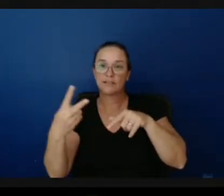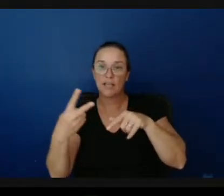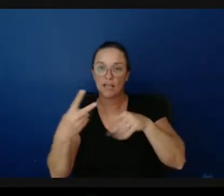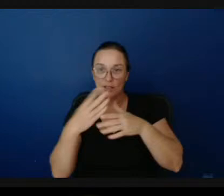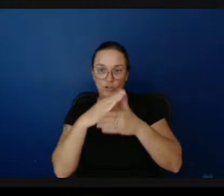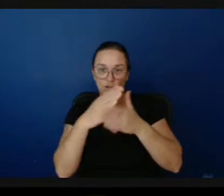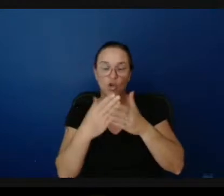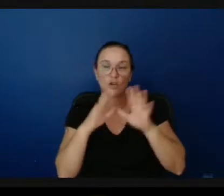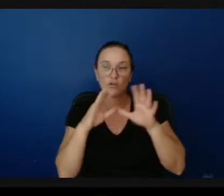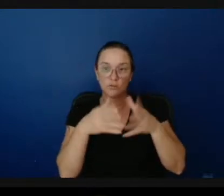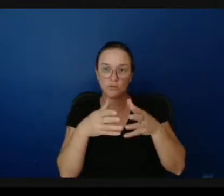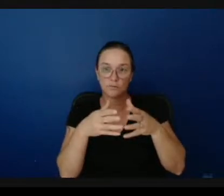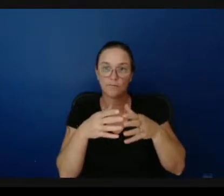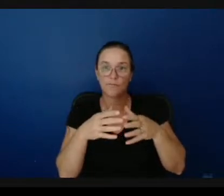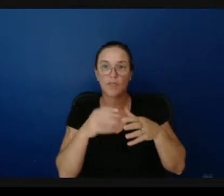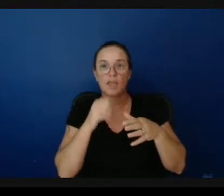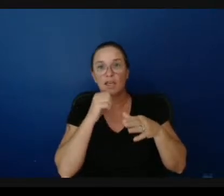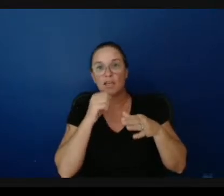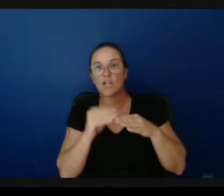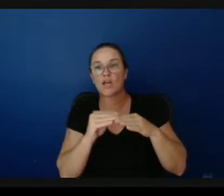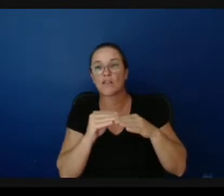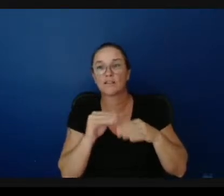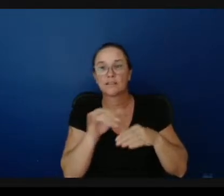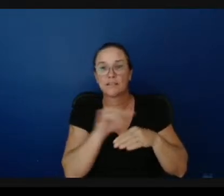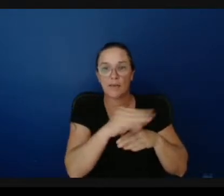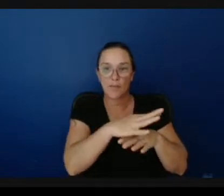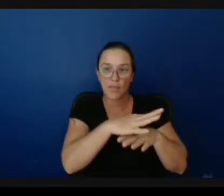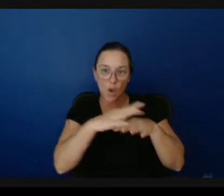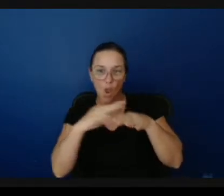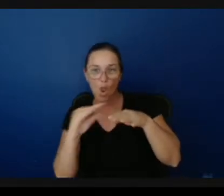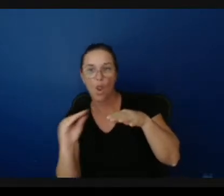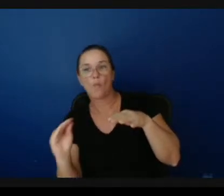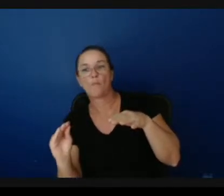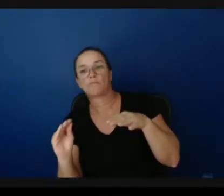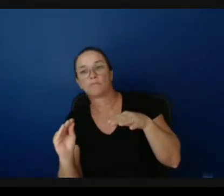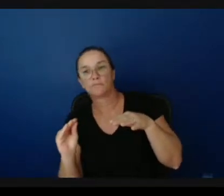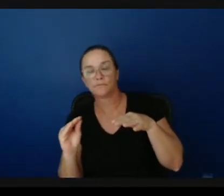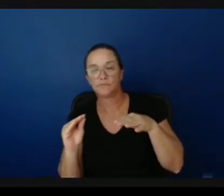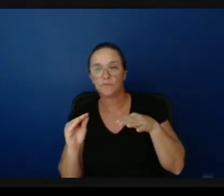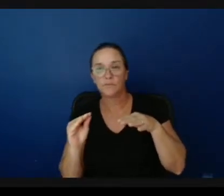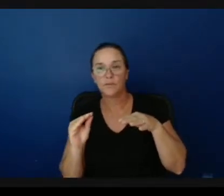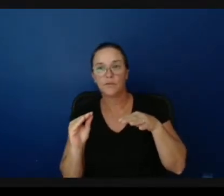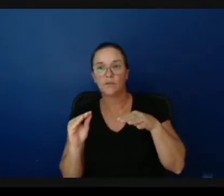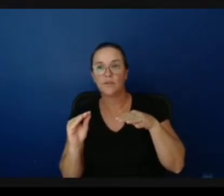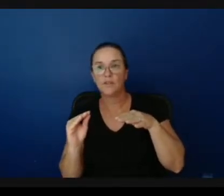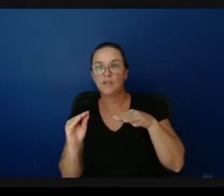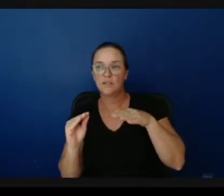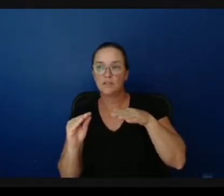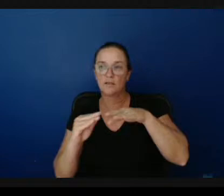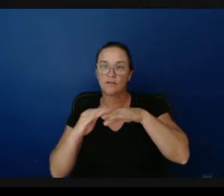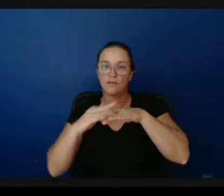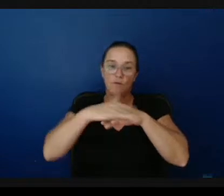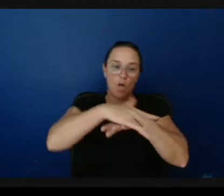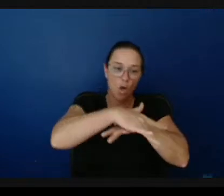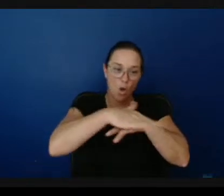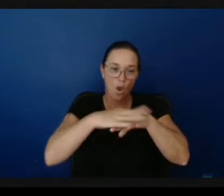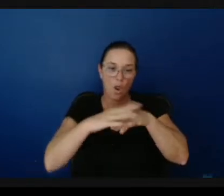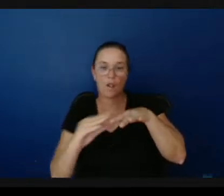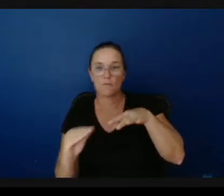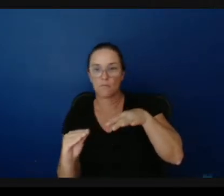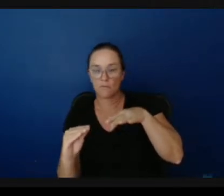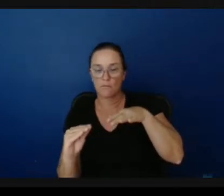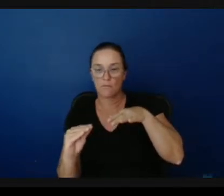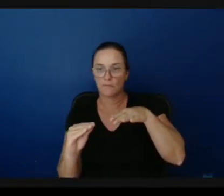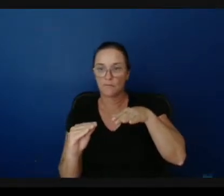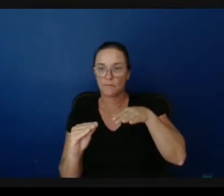doesn't flood quite as far as the first phase, but gets pretty far. It drains back also. Crust overturns. The